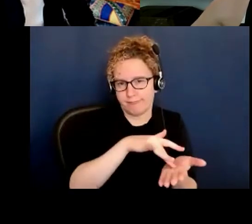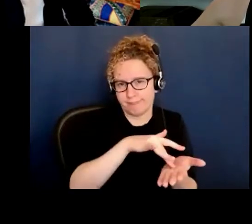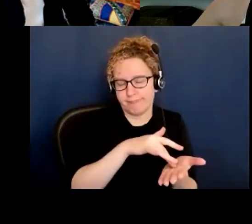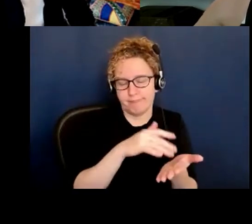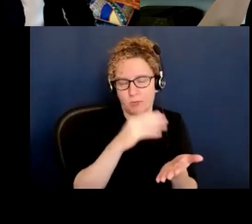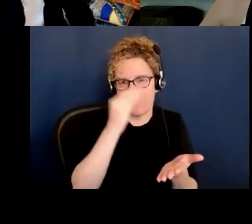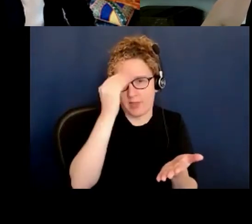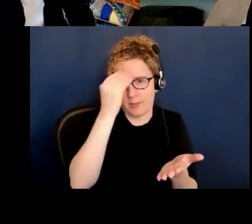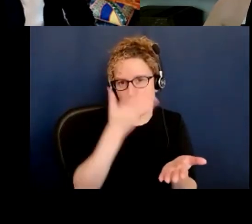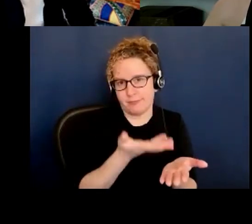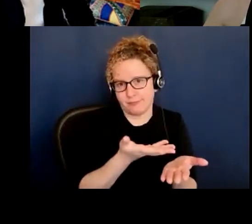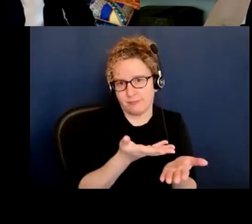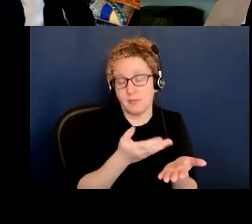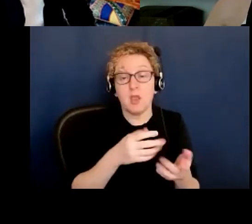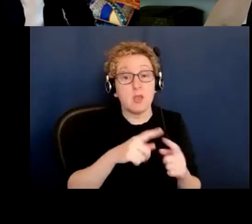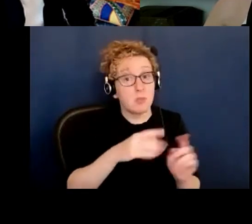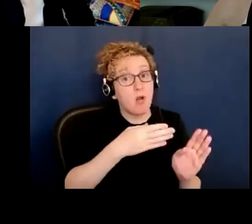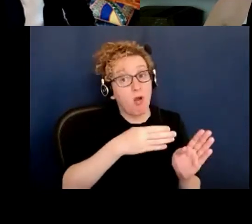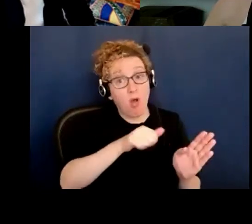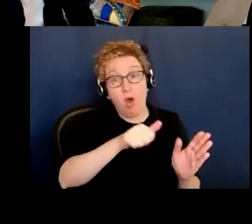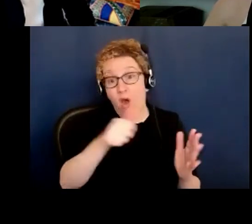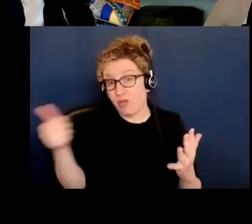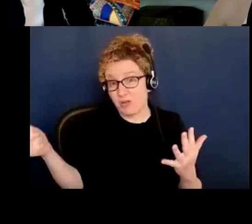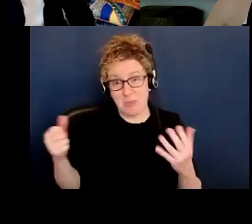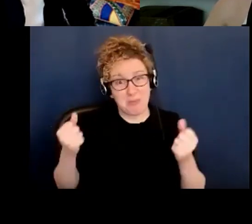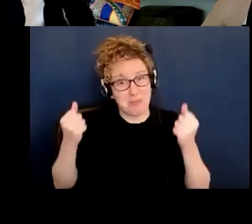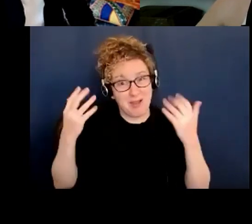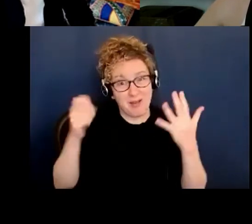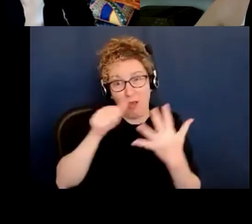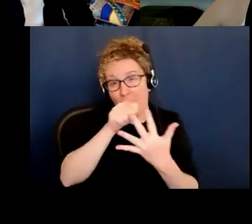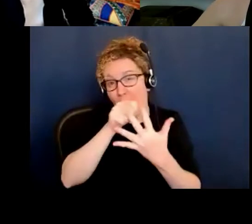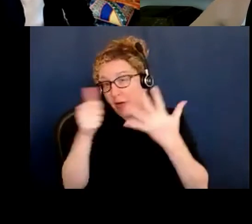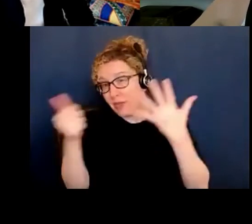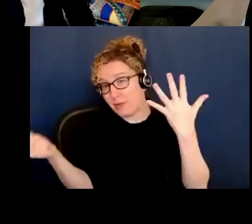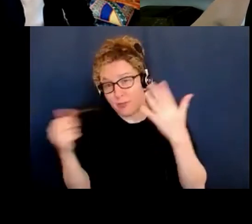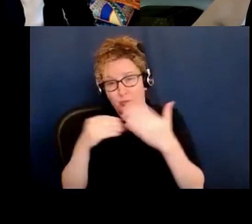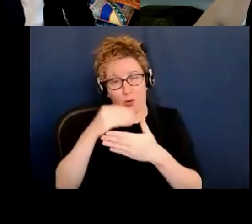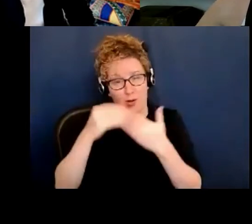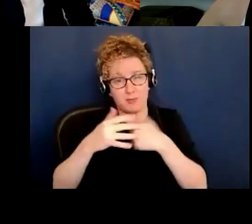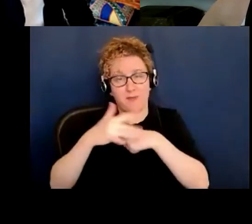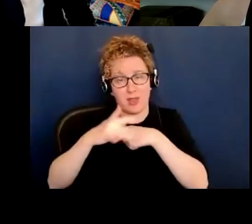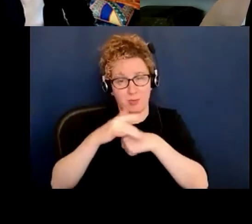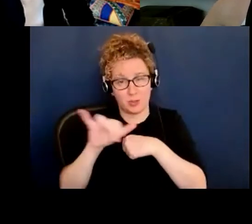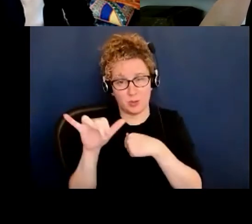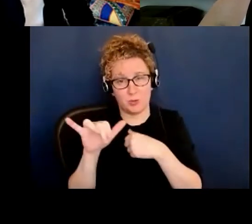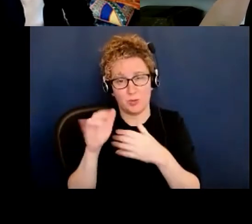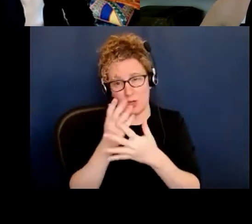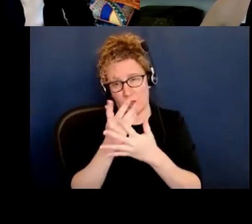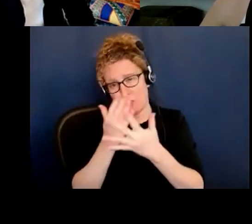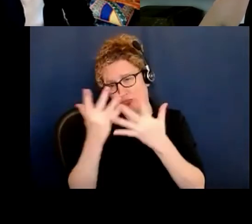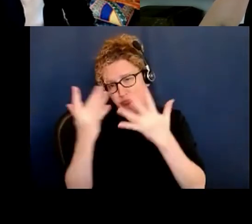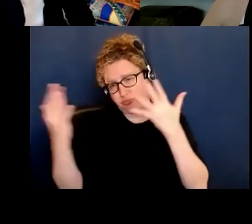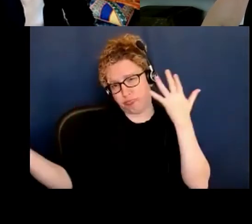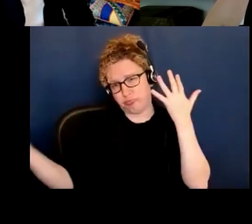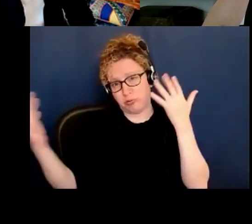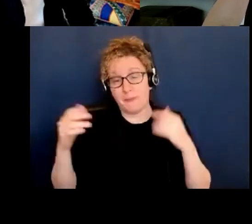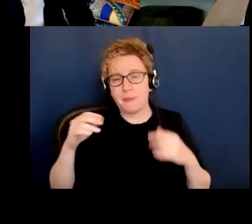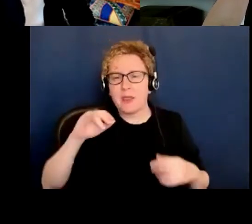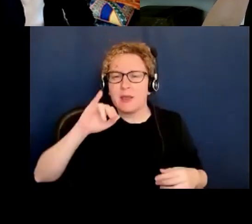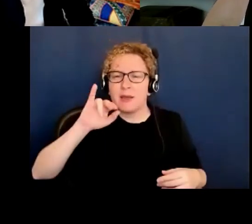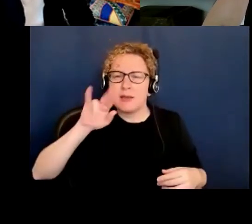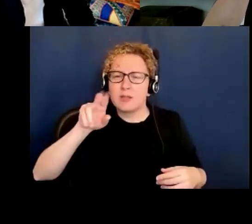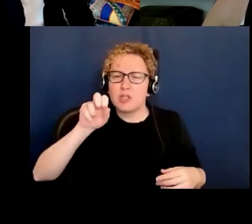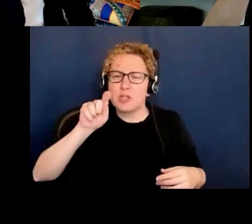really are many other kinds of programs that are available. So Justin, talk about